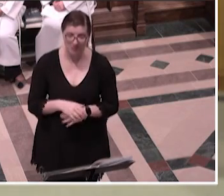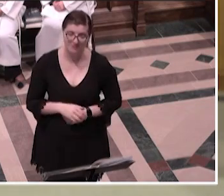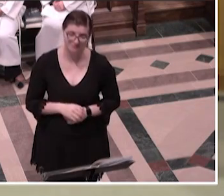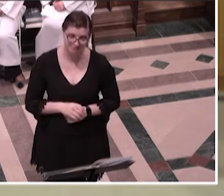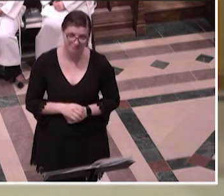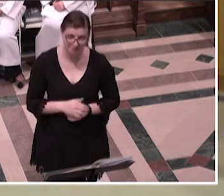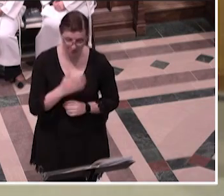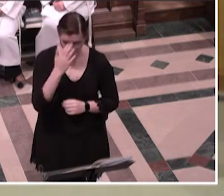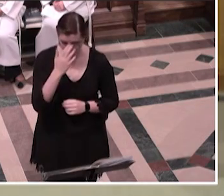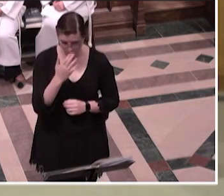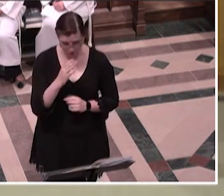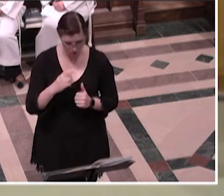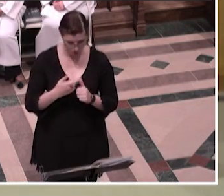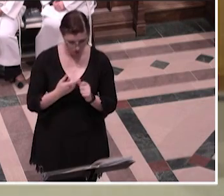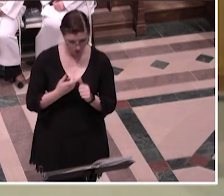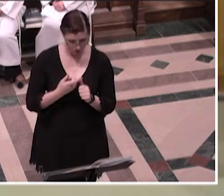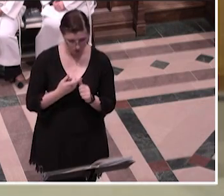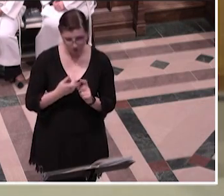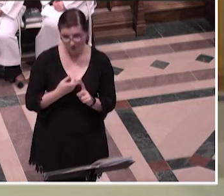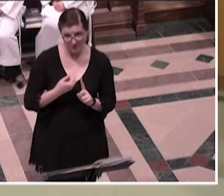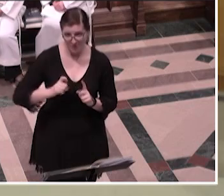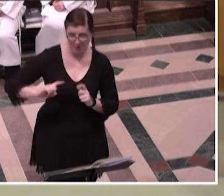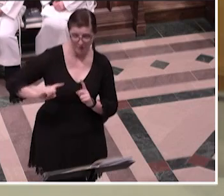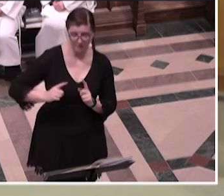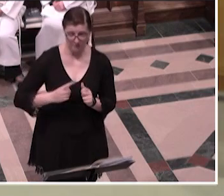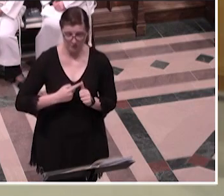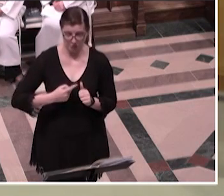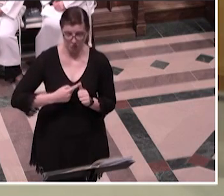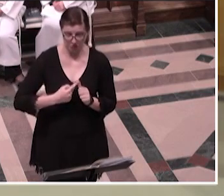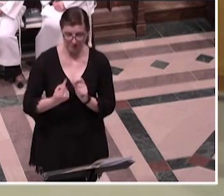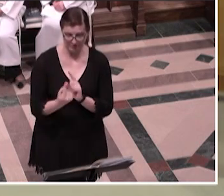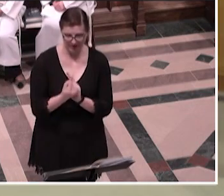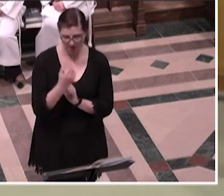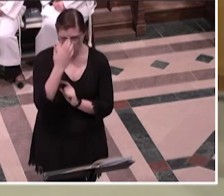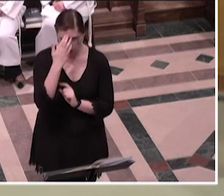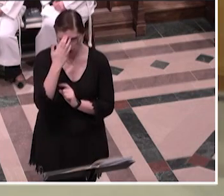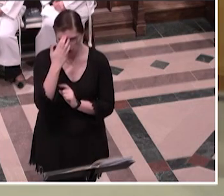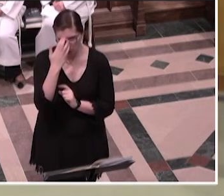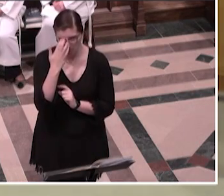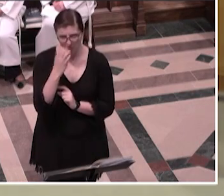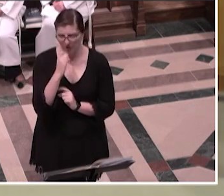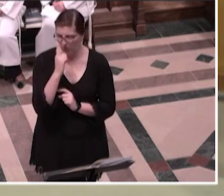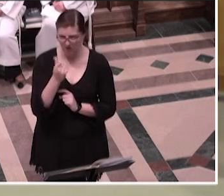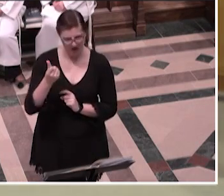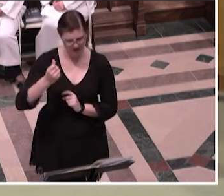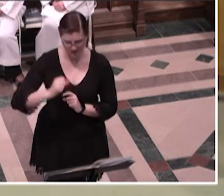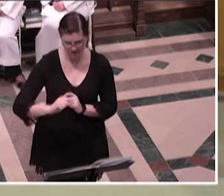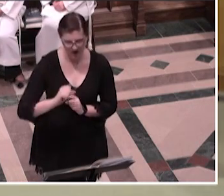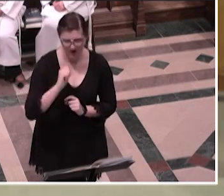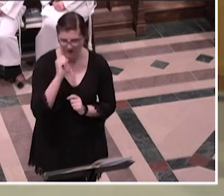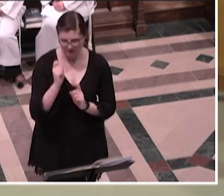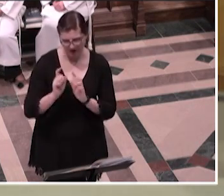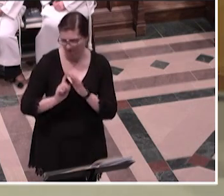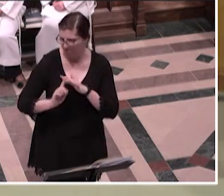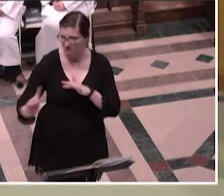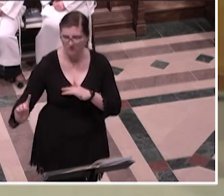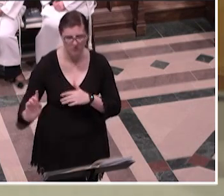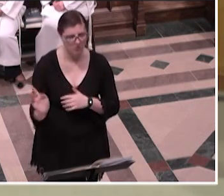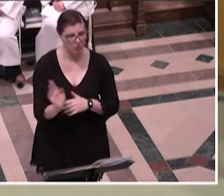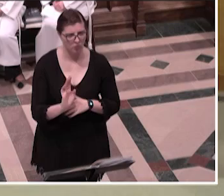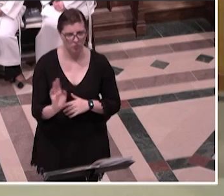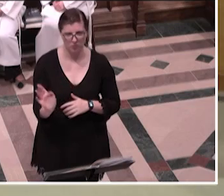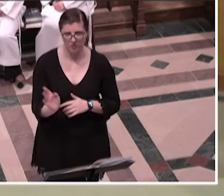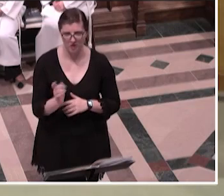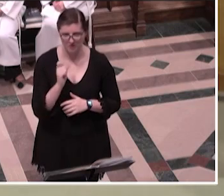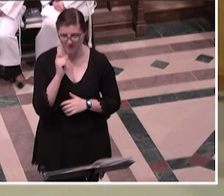meeting that Nicodemus would never deny or desert him. He knew that Nicodemus was not damning